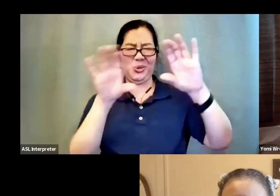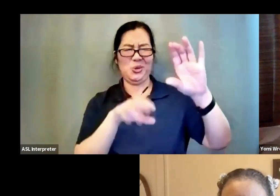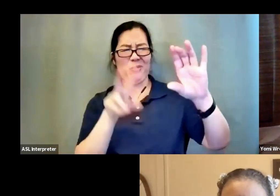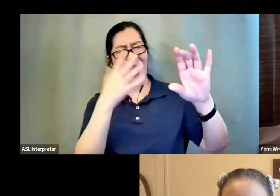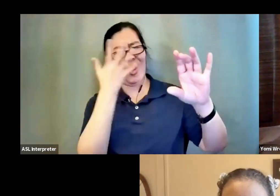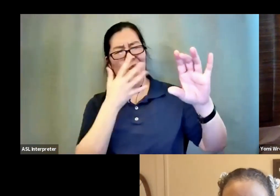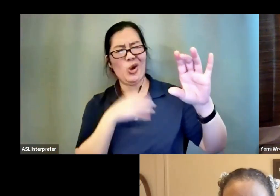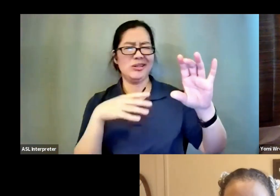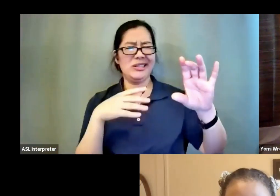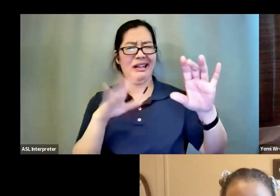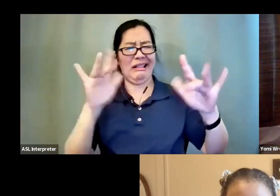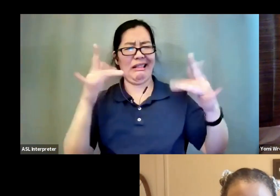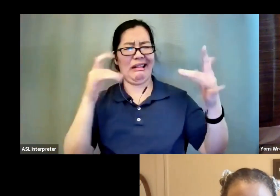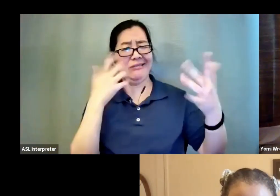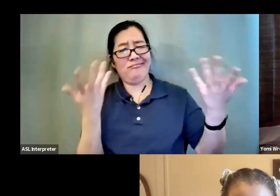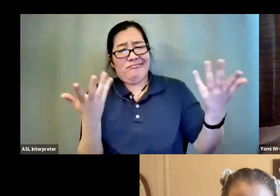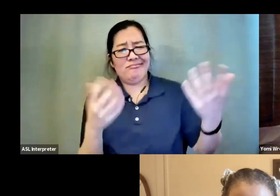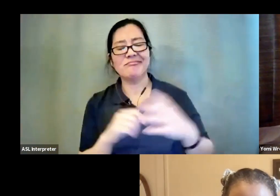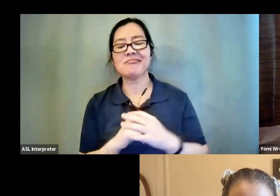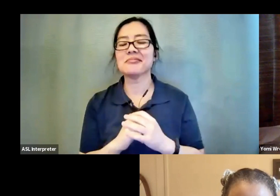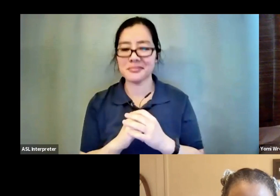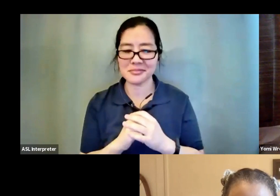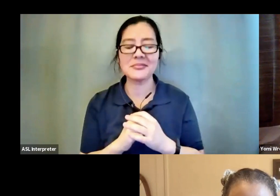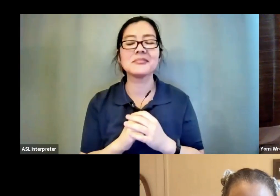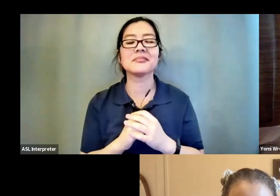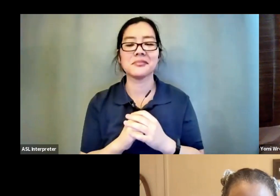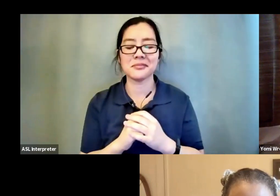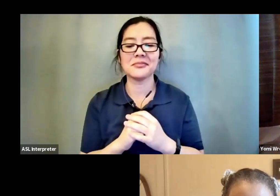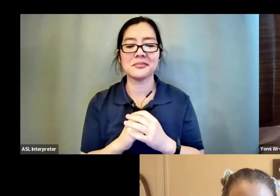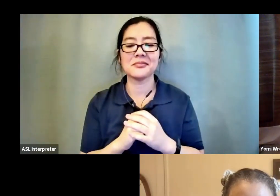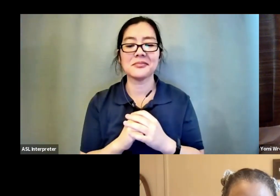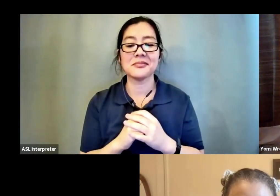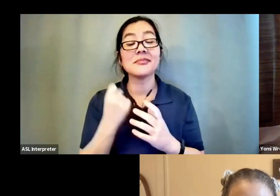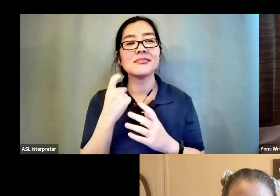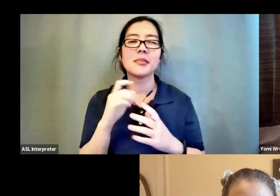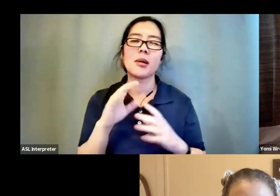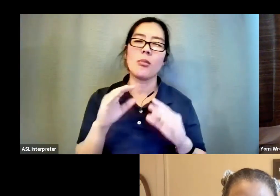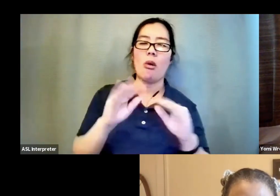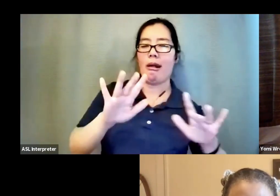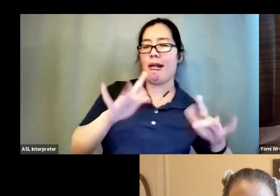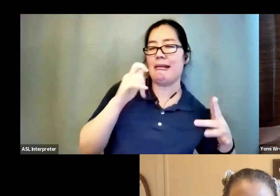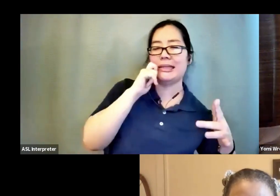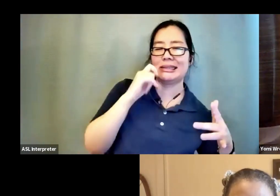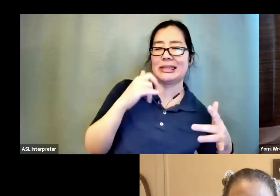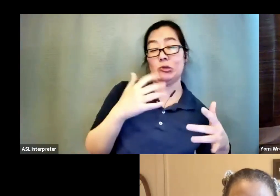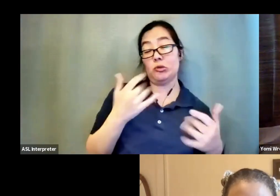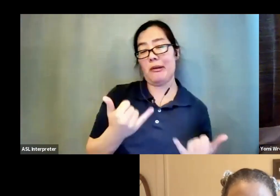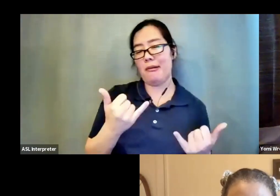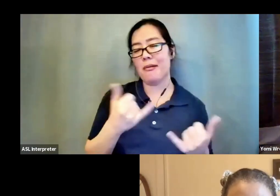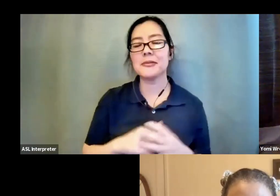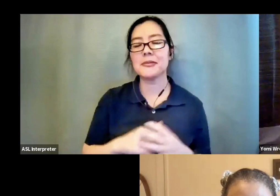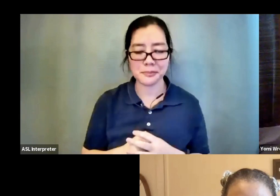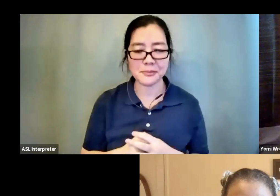have. So I'm definitely on the lighter beige side right now. I have